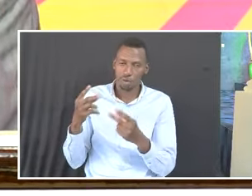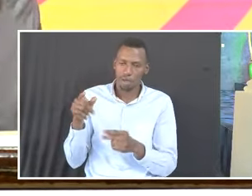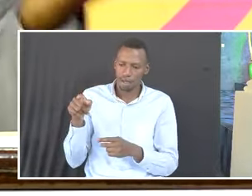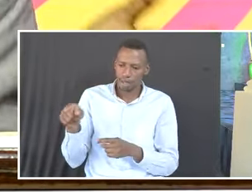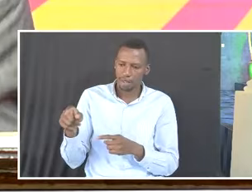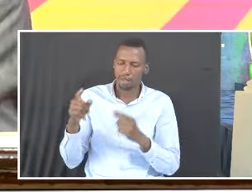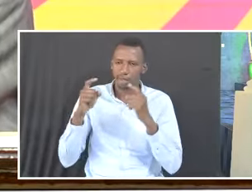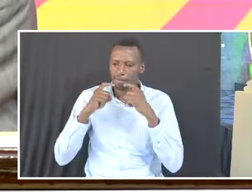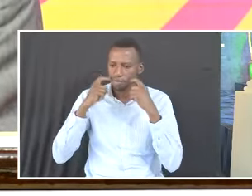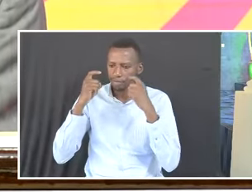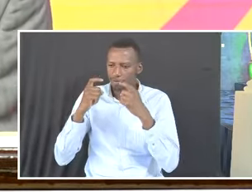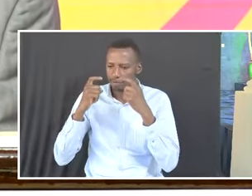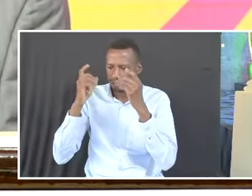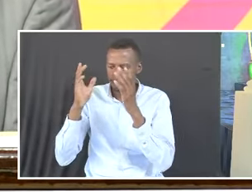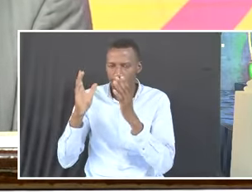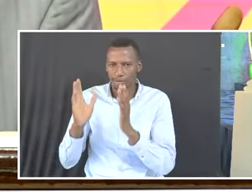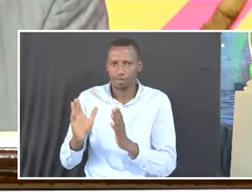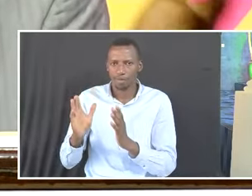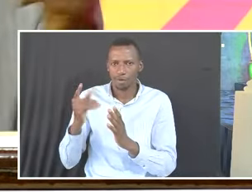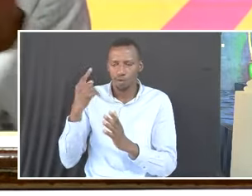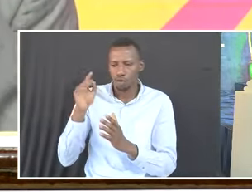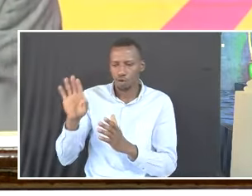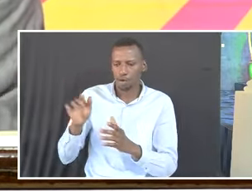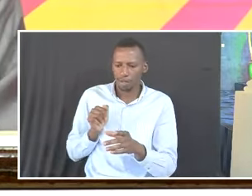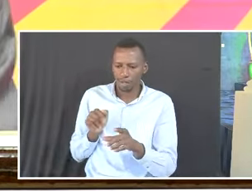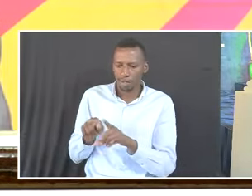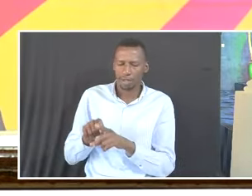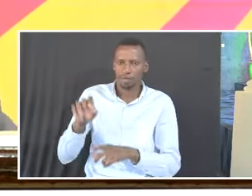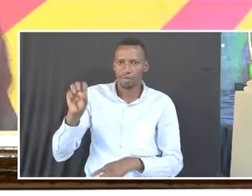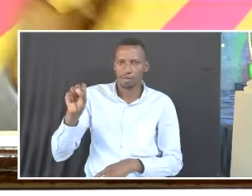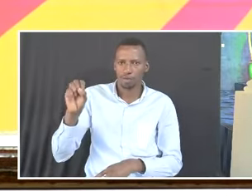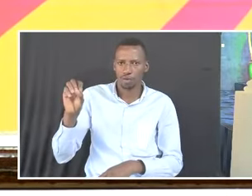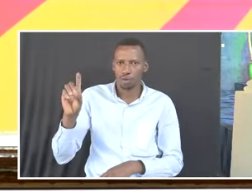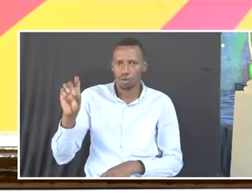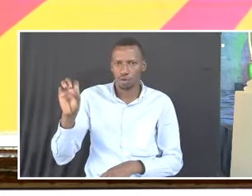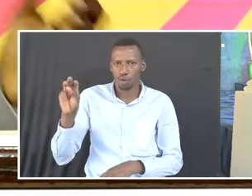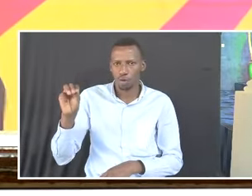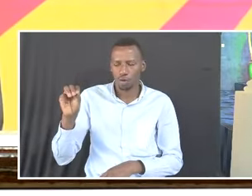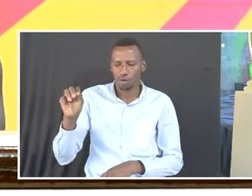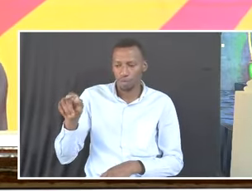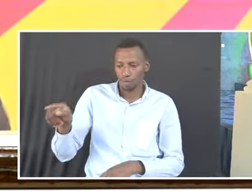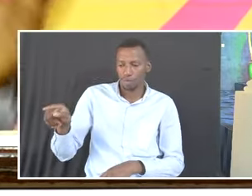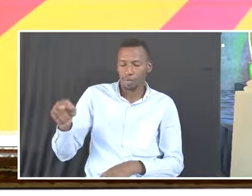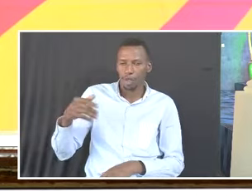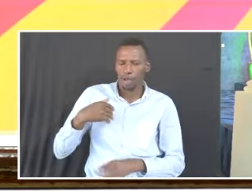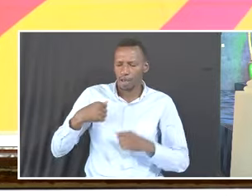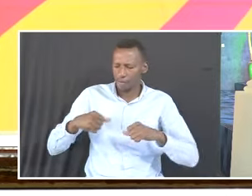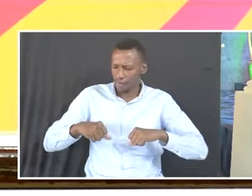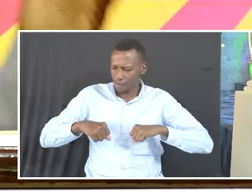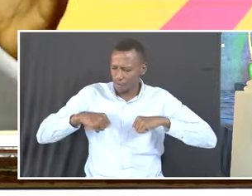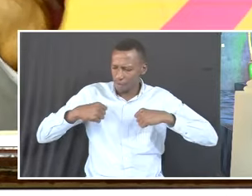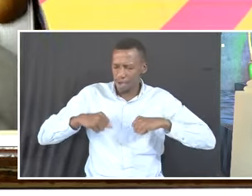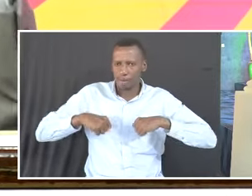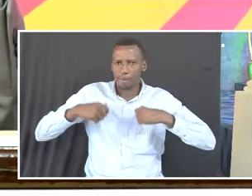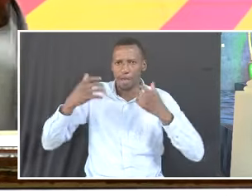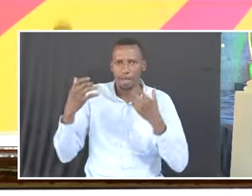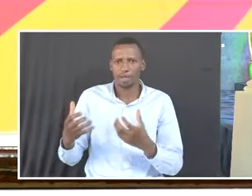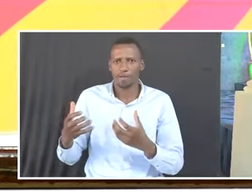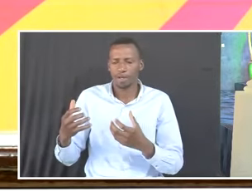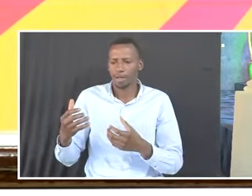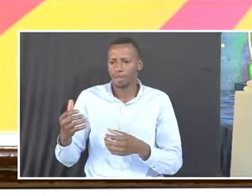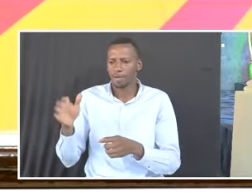iniquity of your sister Sodom. She and her daughter had pride, fullness of food, and abundance